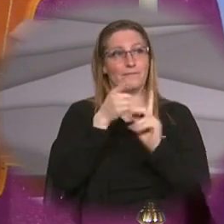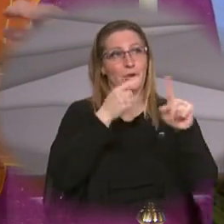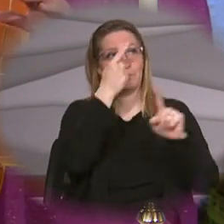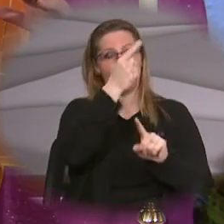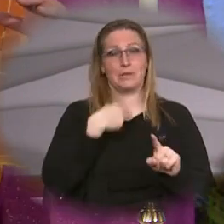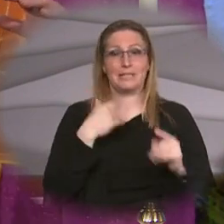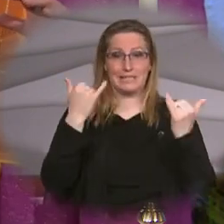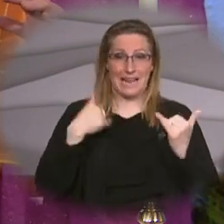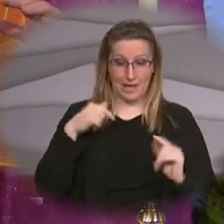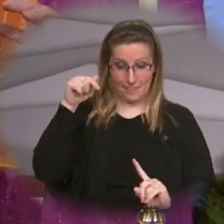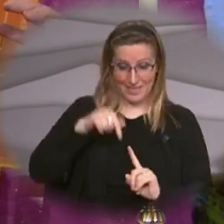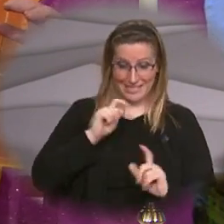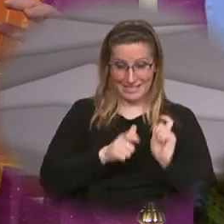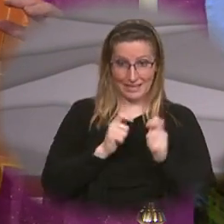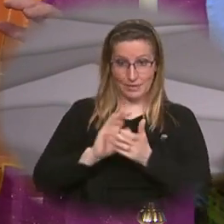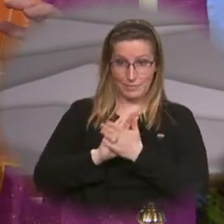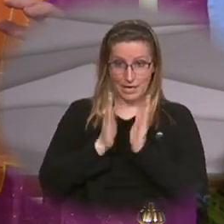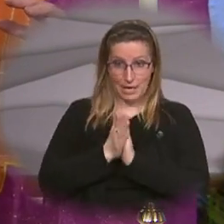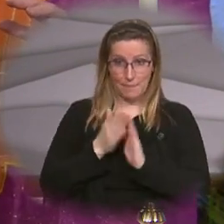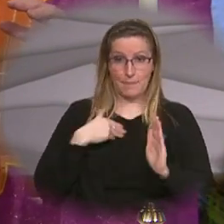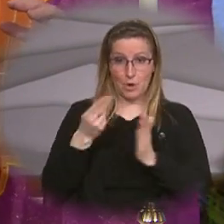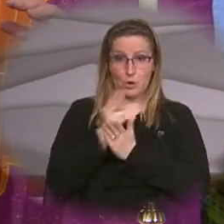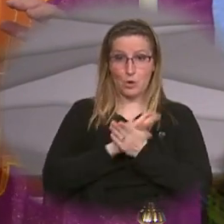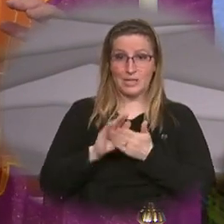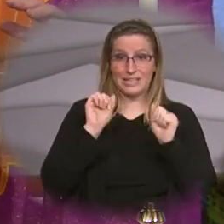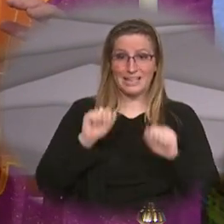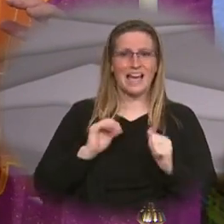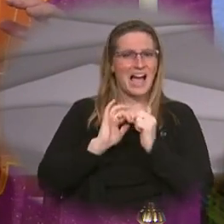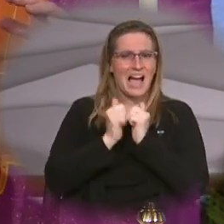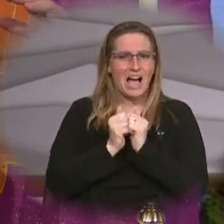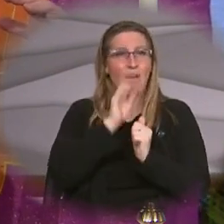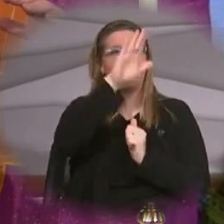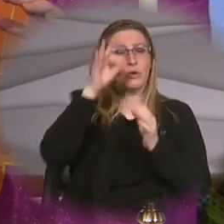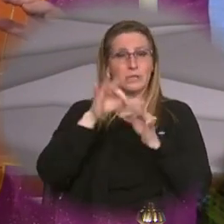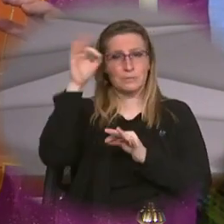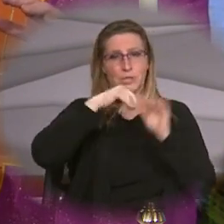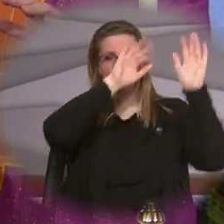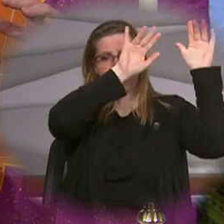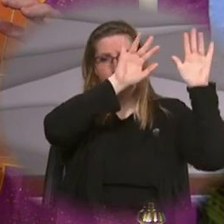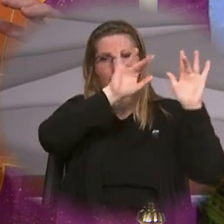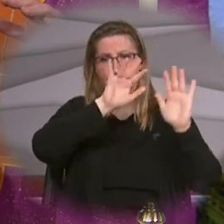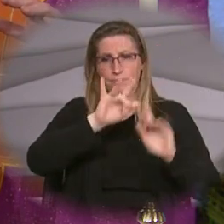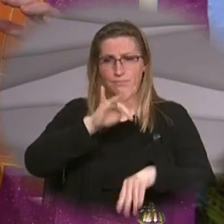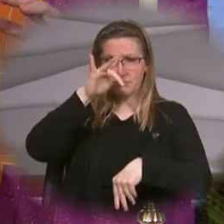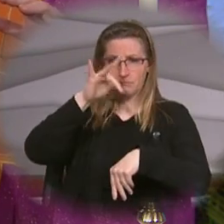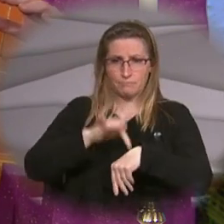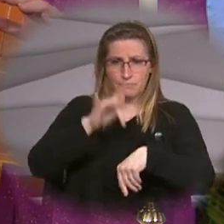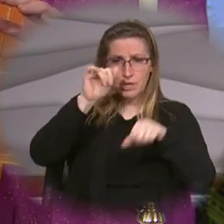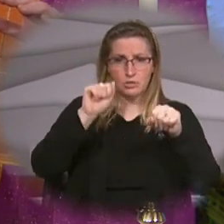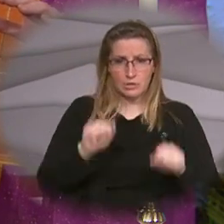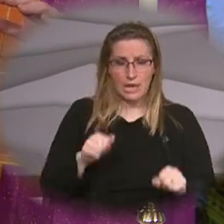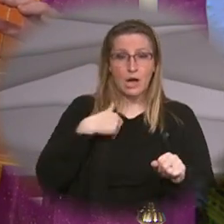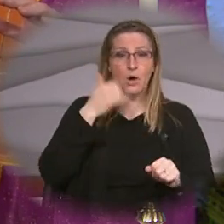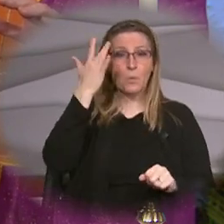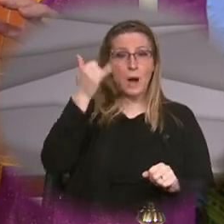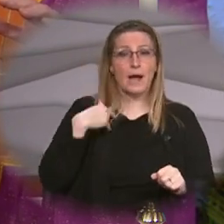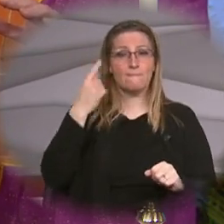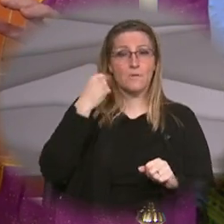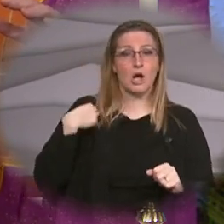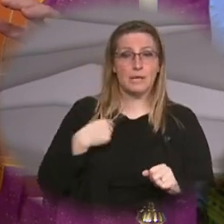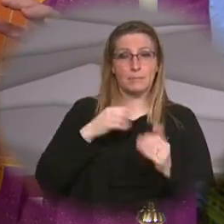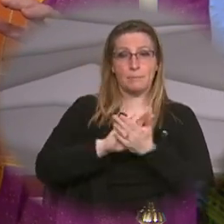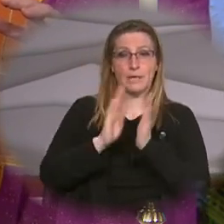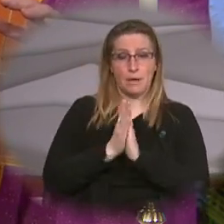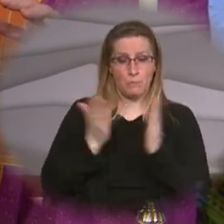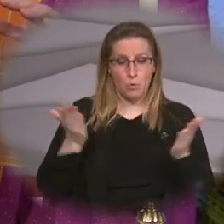Make holy, therefore, these gifts, we pray, by sending down your spirit upon them like the dewfall, so that they may become